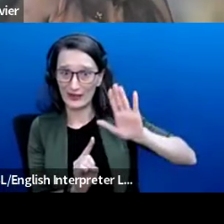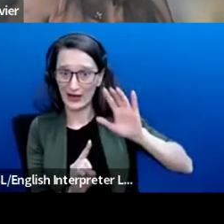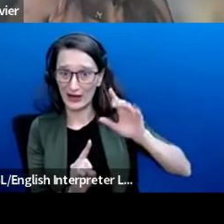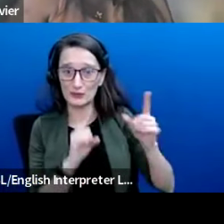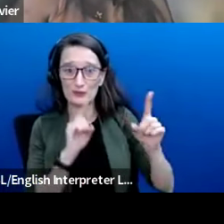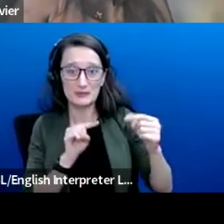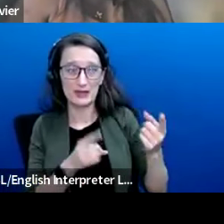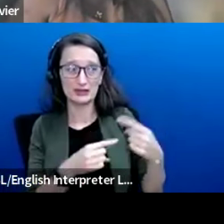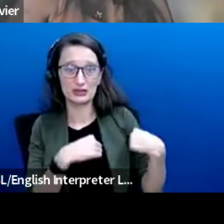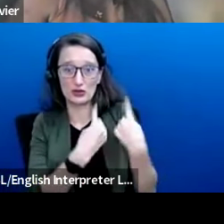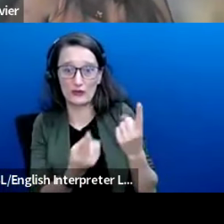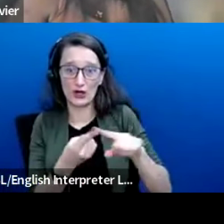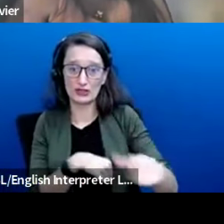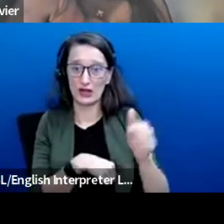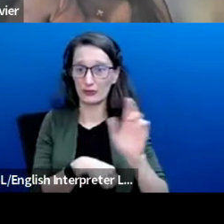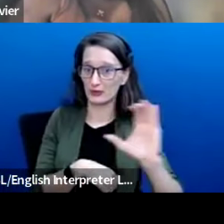regional centers?